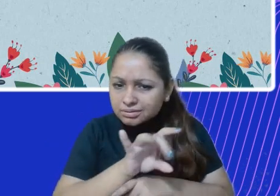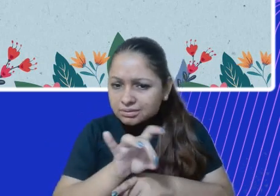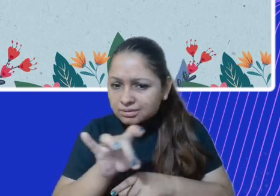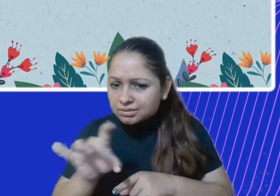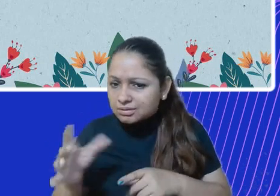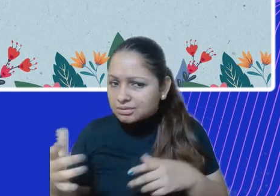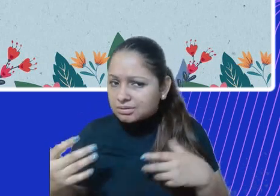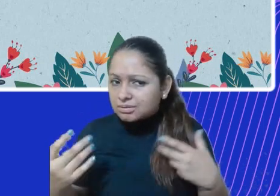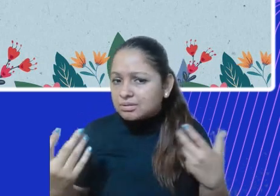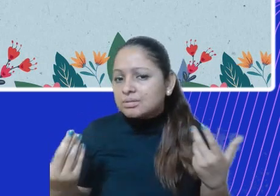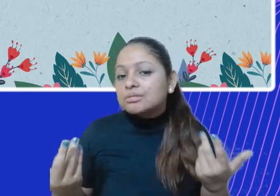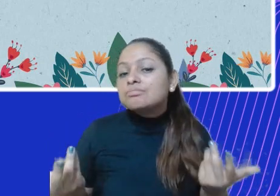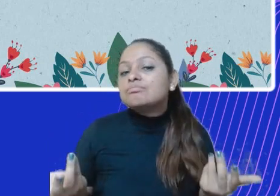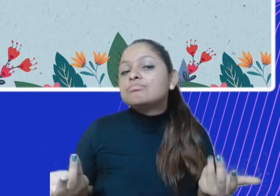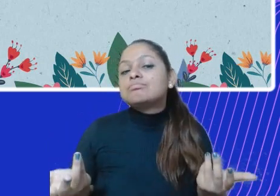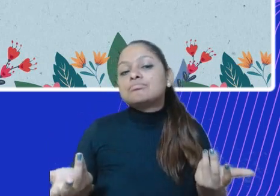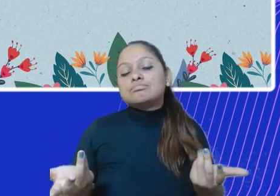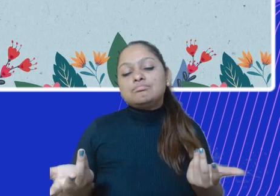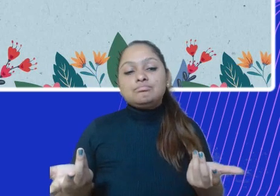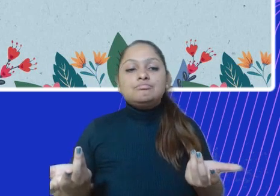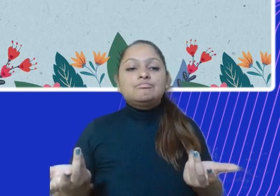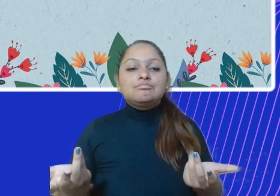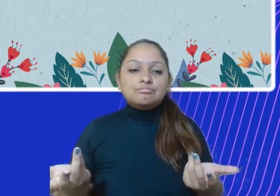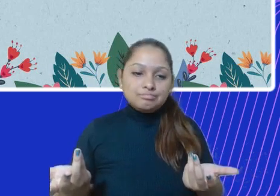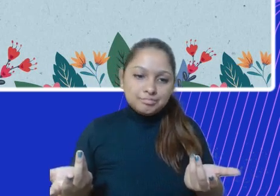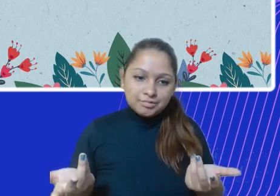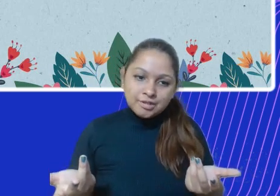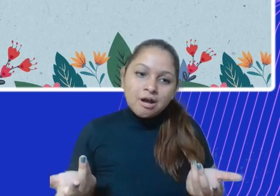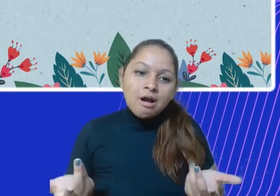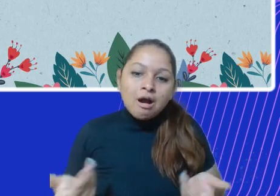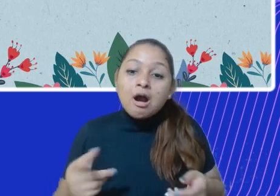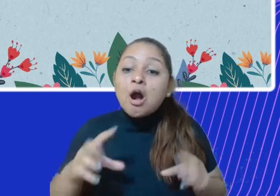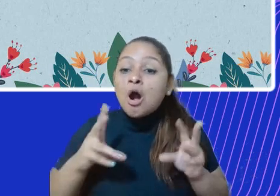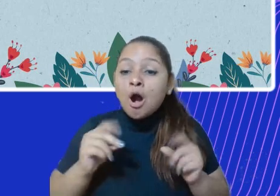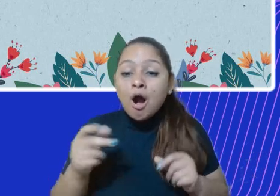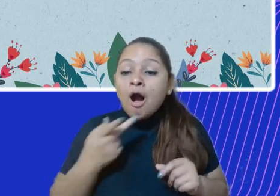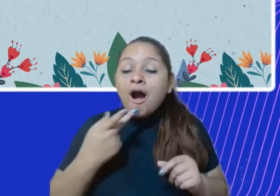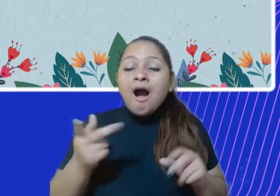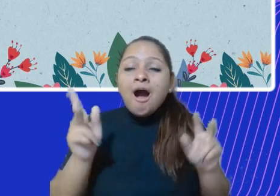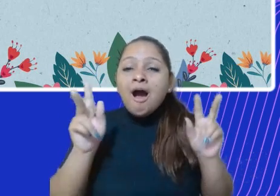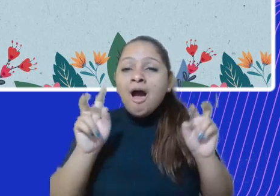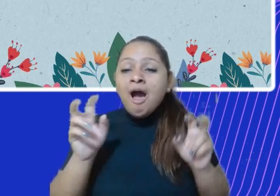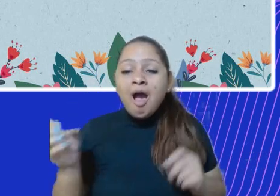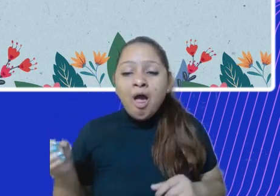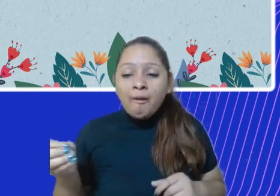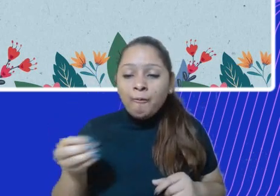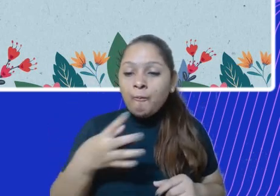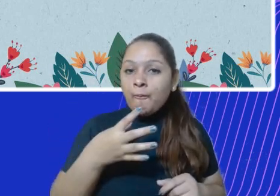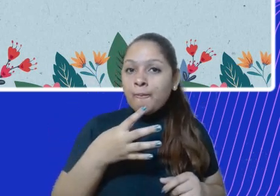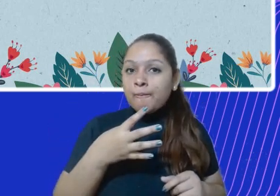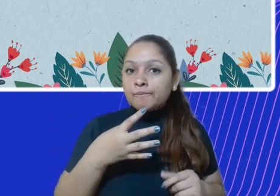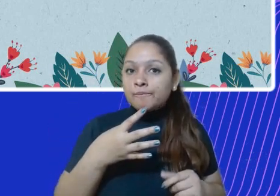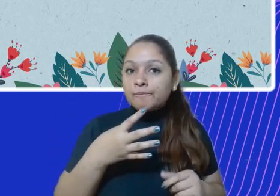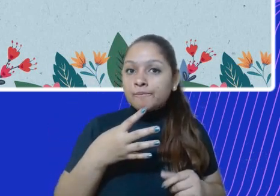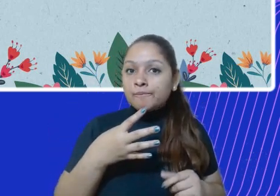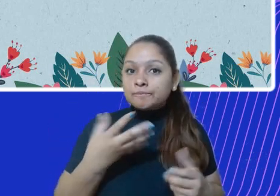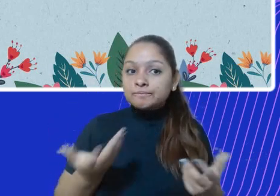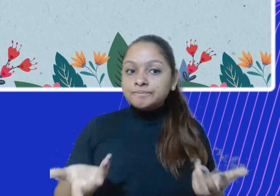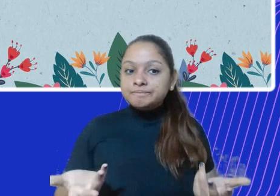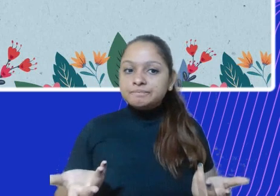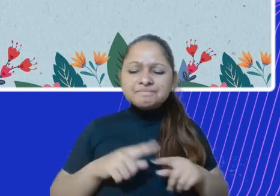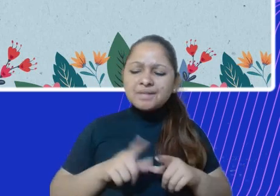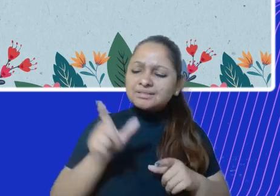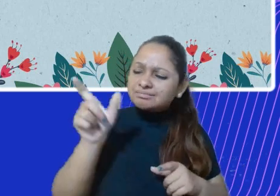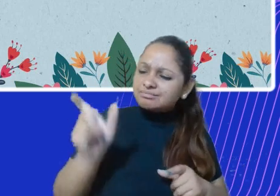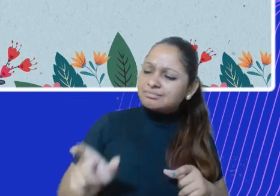perspective of being a hopeful, realistic, we have to consider this word that is a new paradigm, something everybody says. But